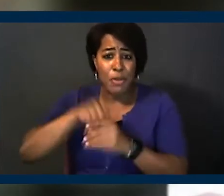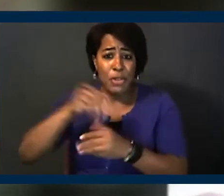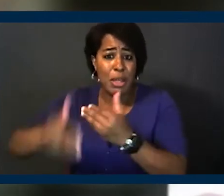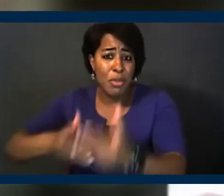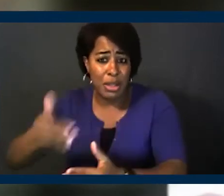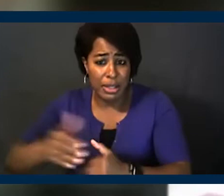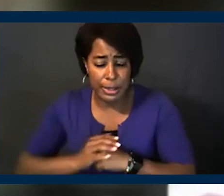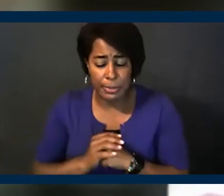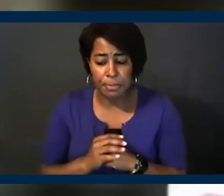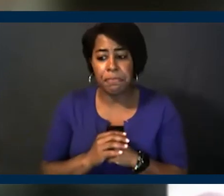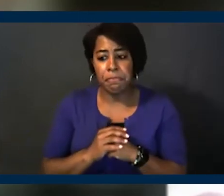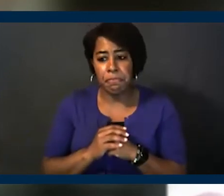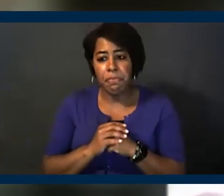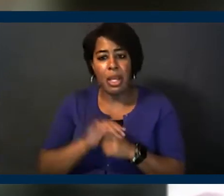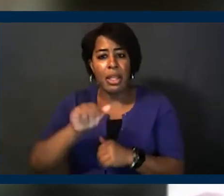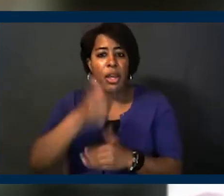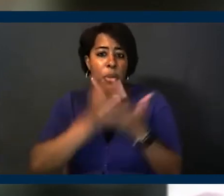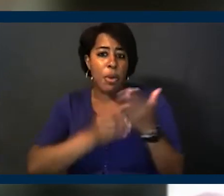other question,